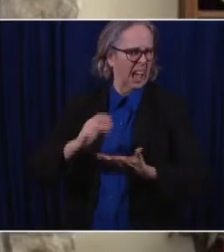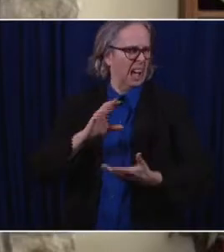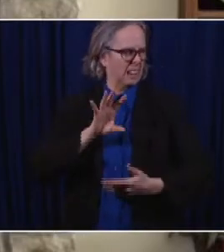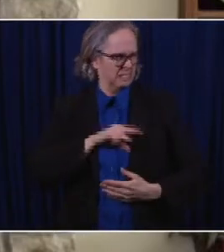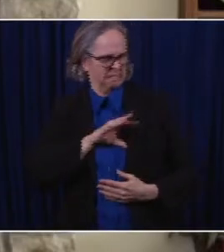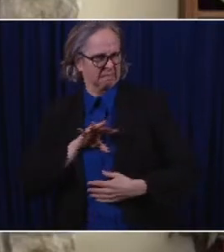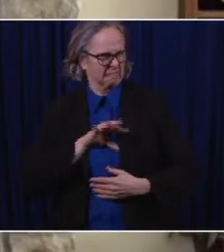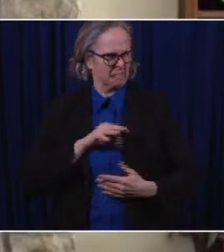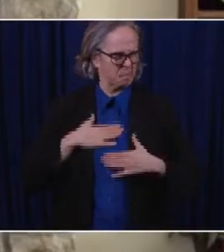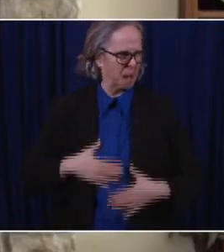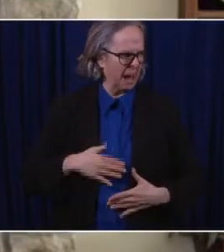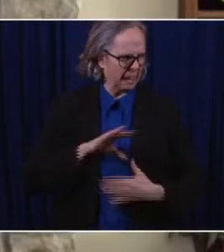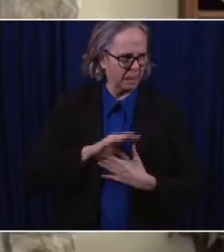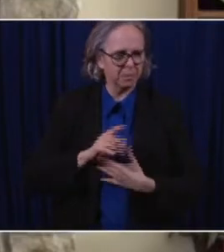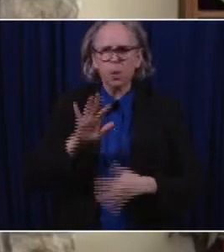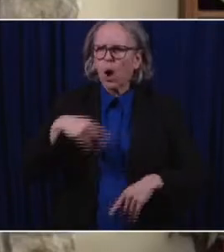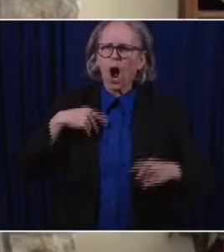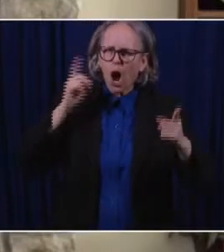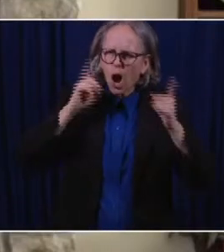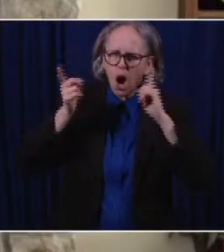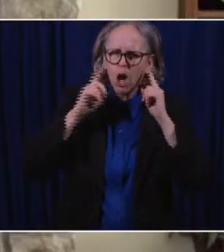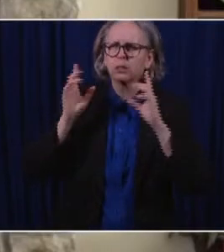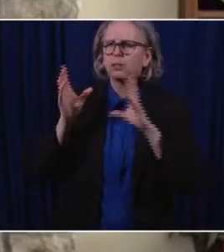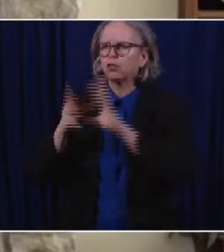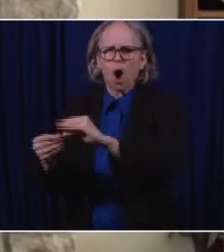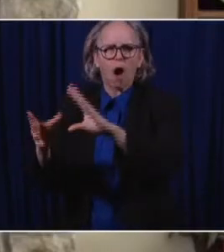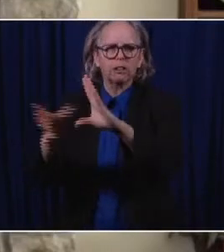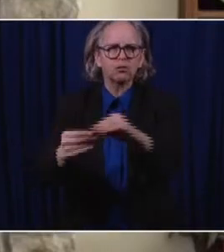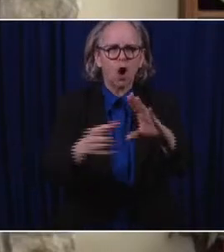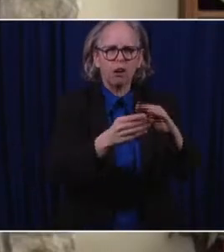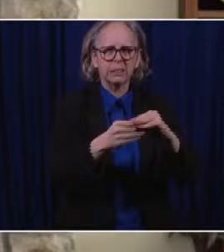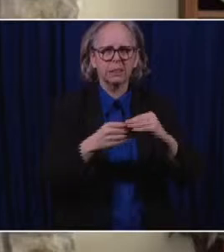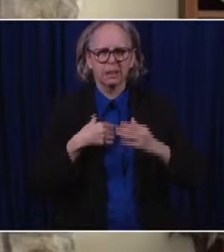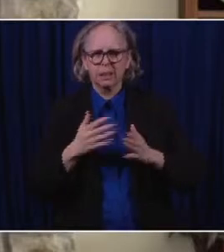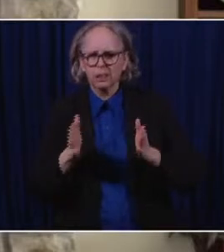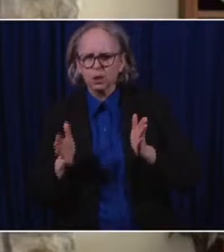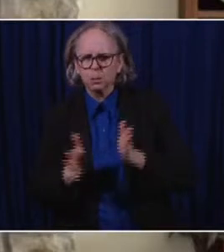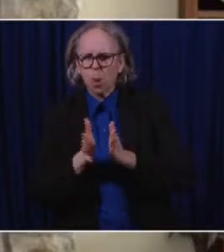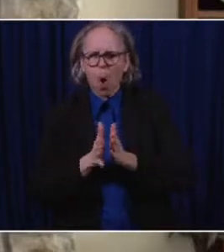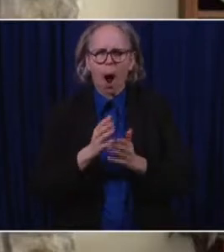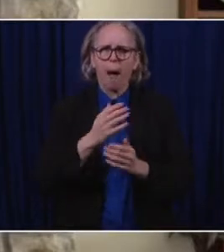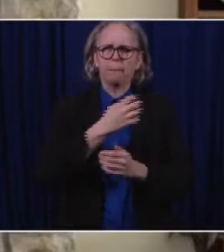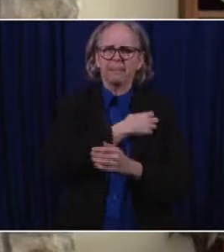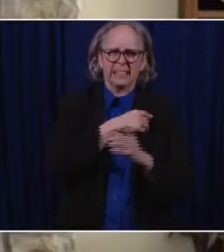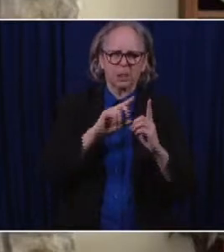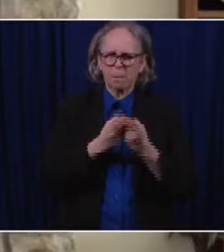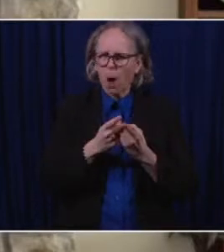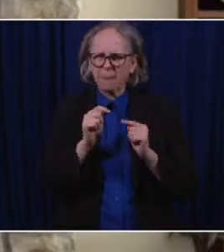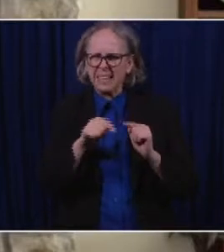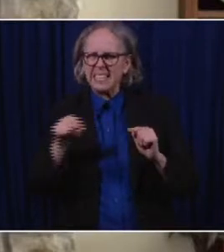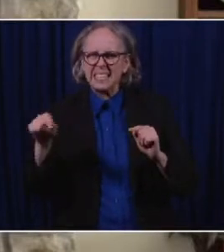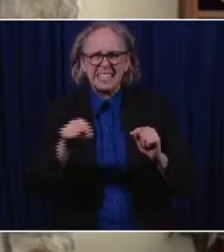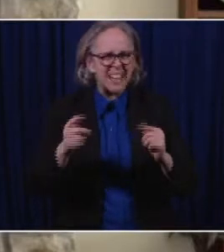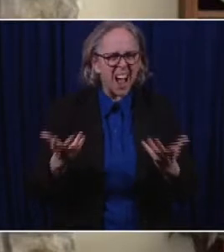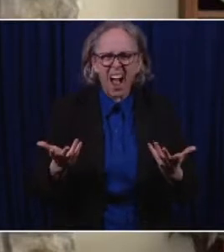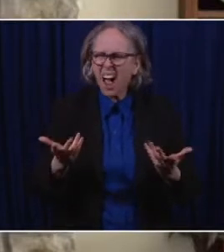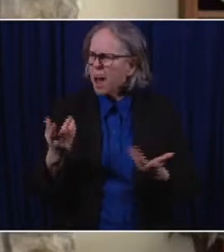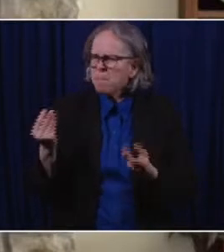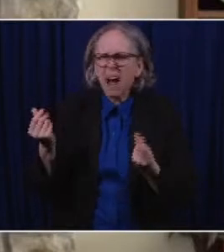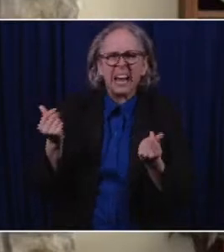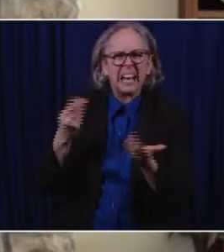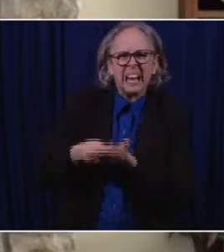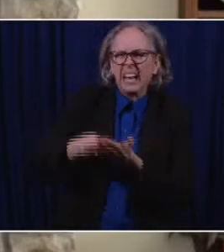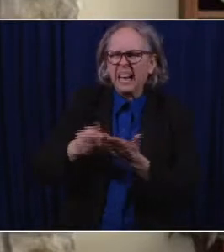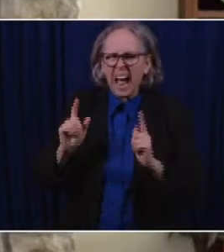smaller departments, and we have close to 1,000 police departments in the state, and most of them are small, is that they can't afford it.